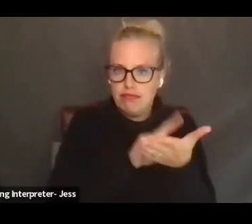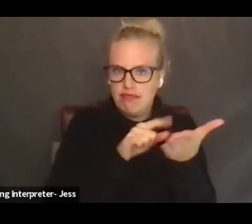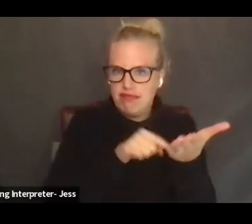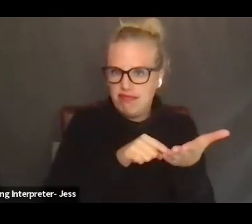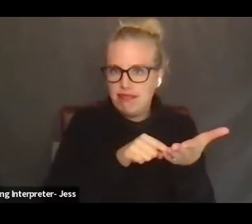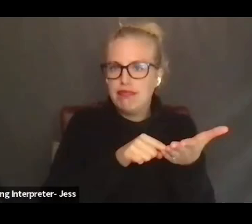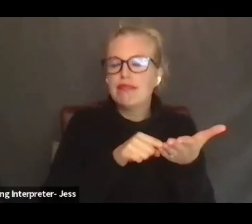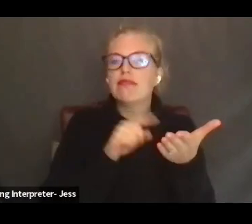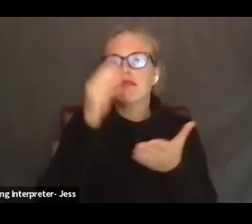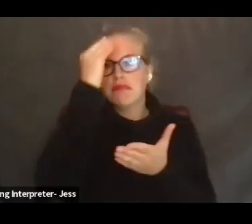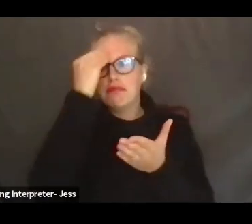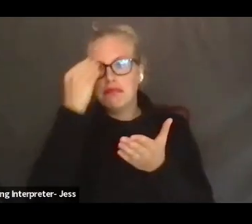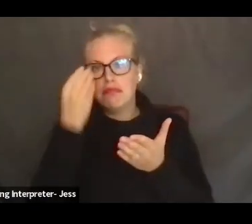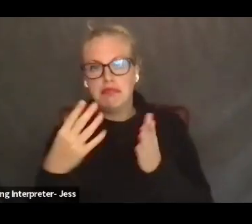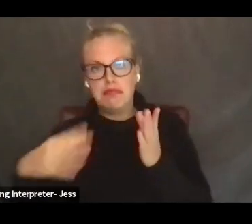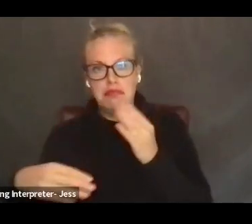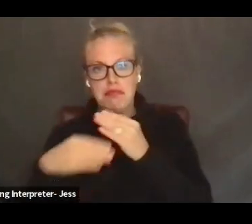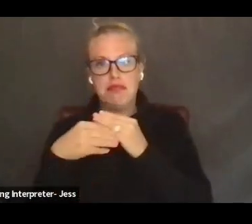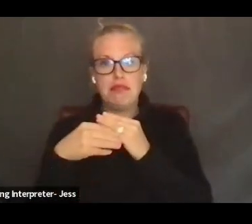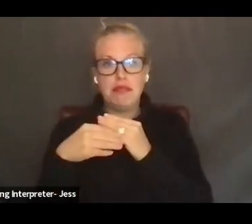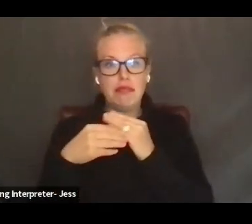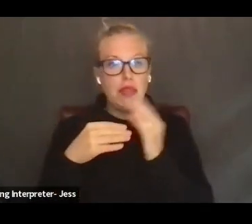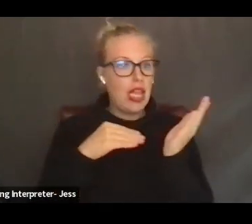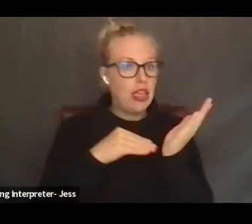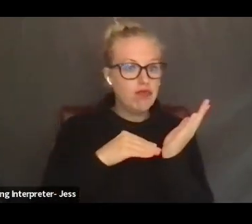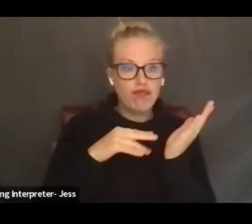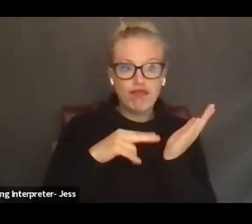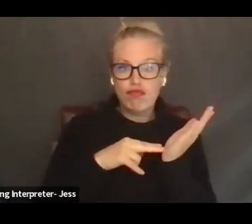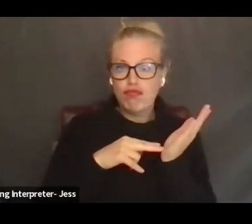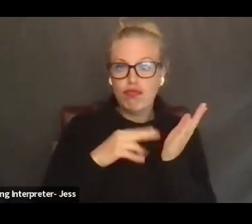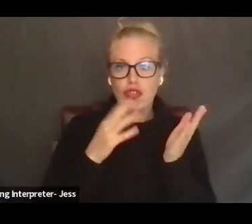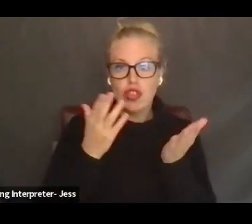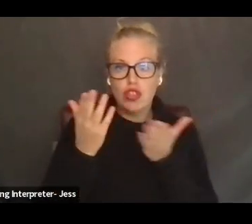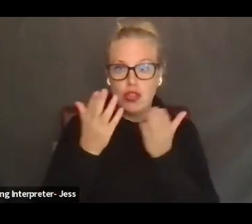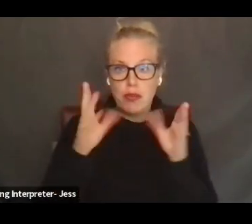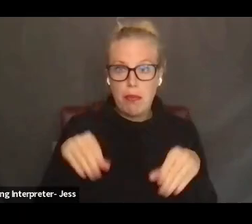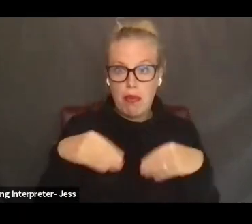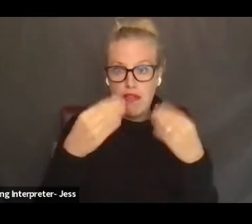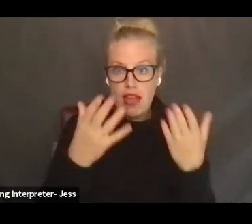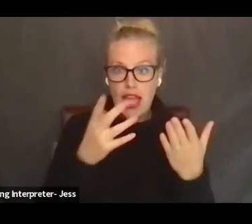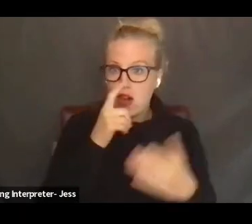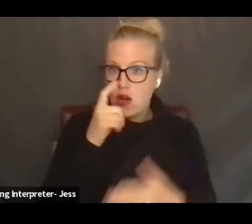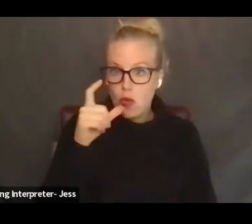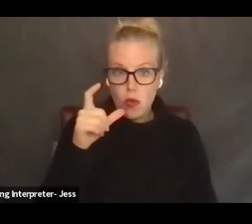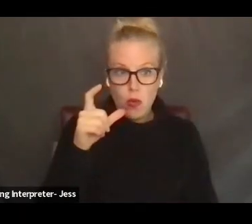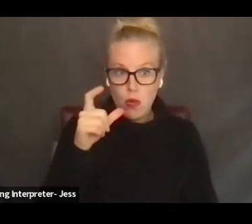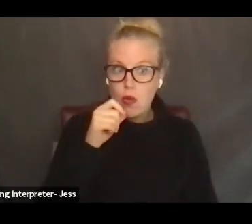Just an aside, if it's something that they don't do, they have to